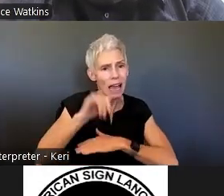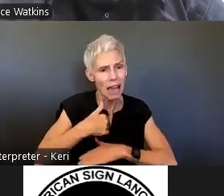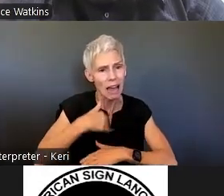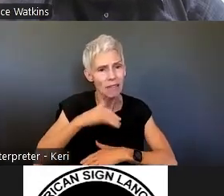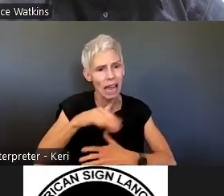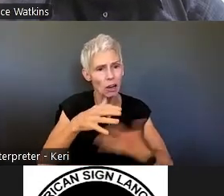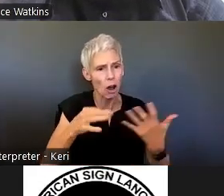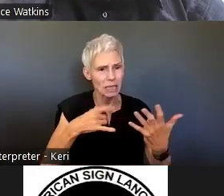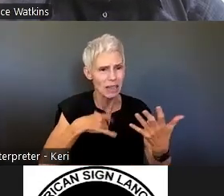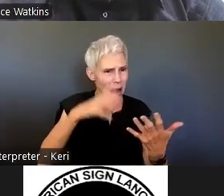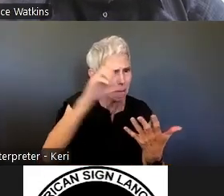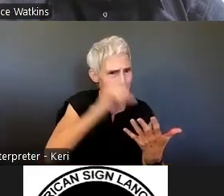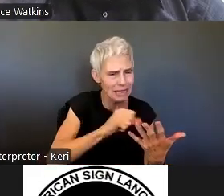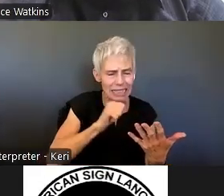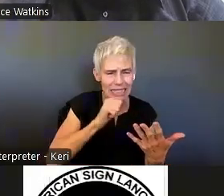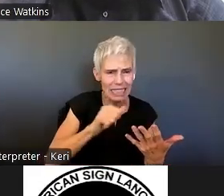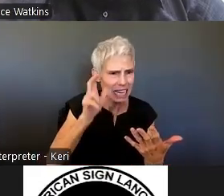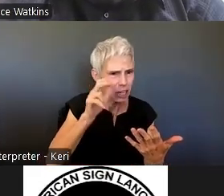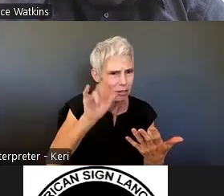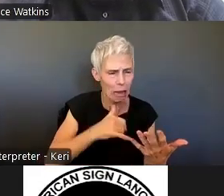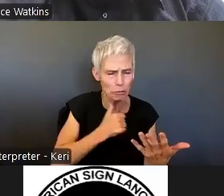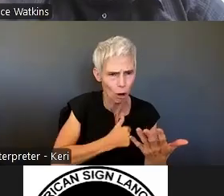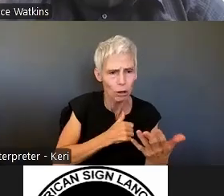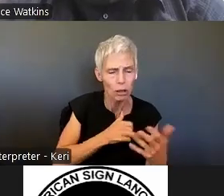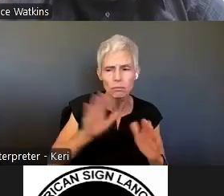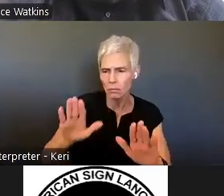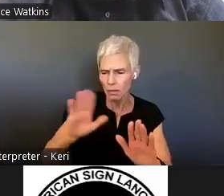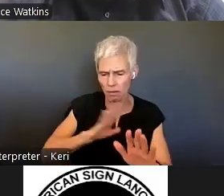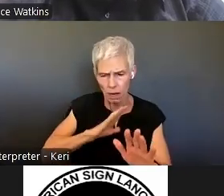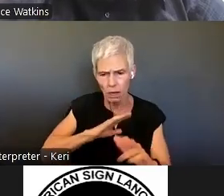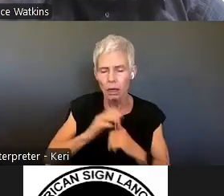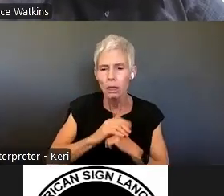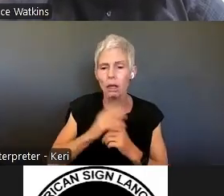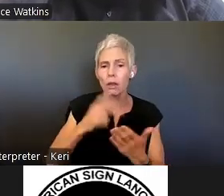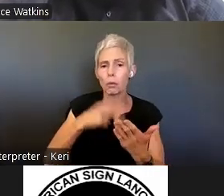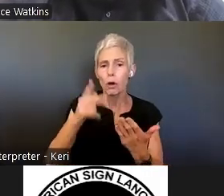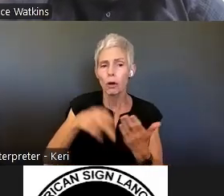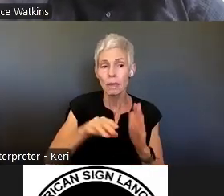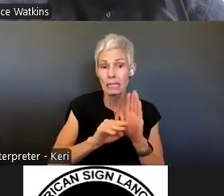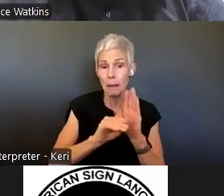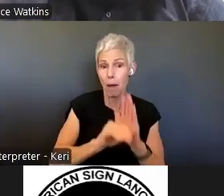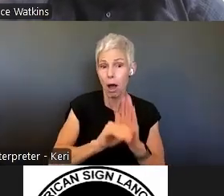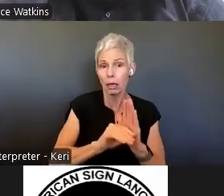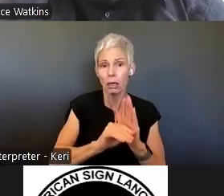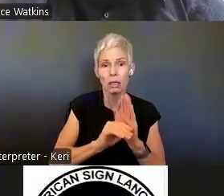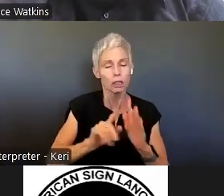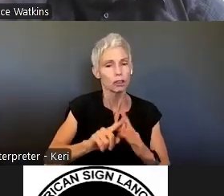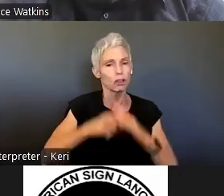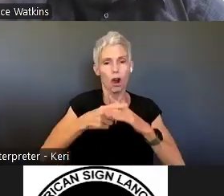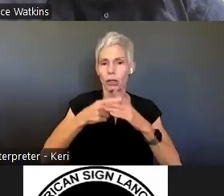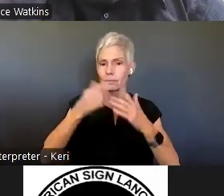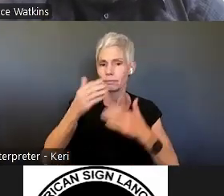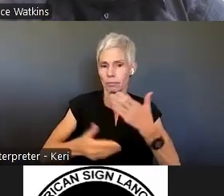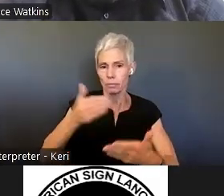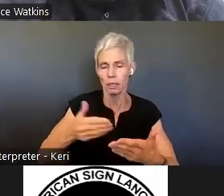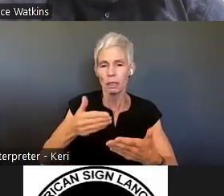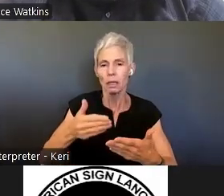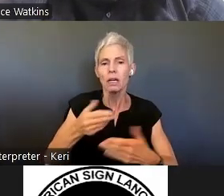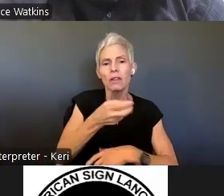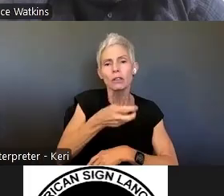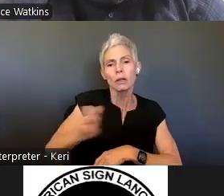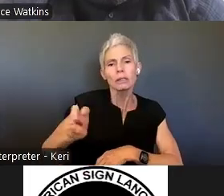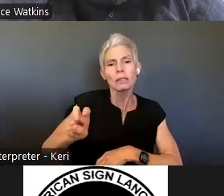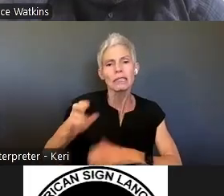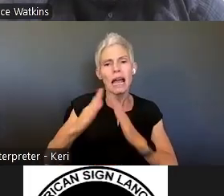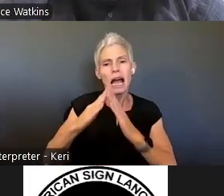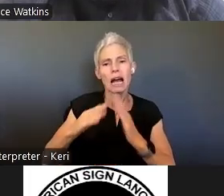No worries. So the program, this model has been rolled out at the transitional housing programs in Pima